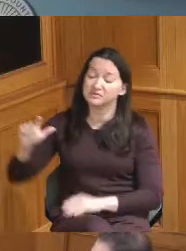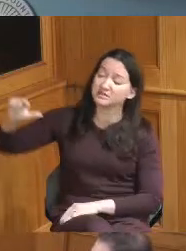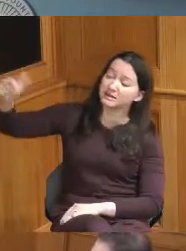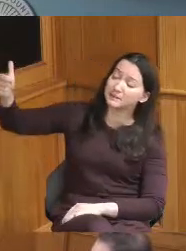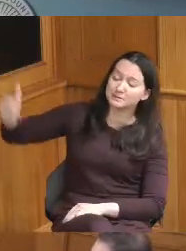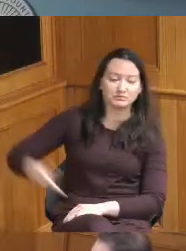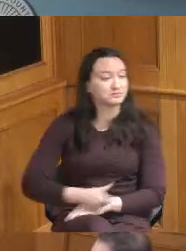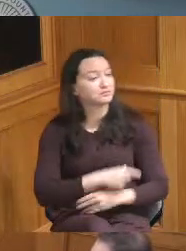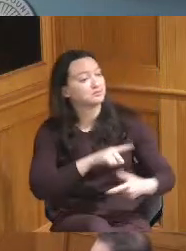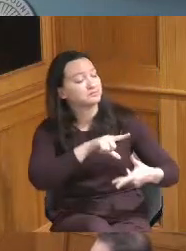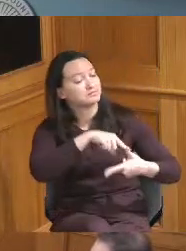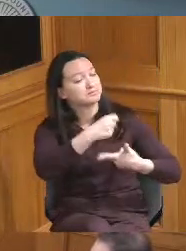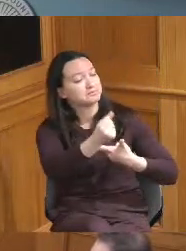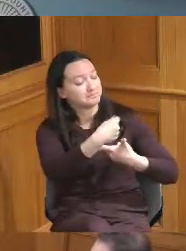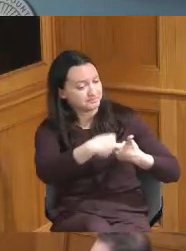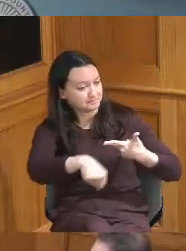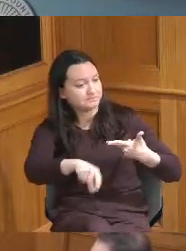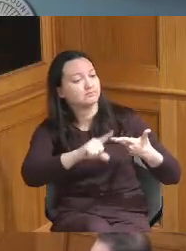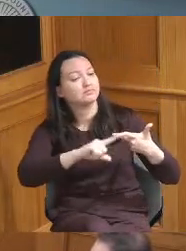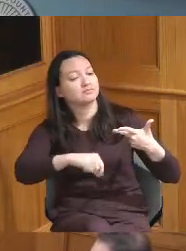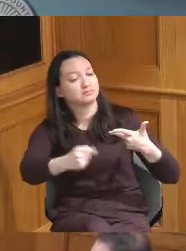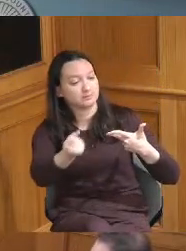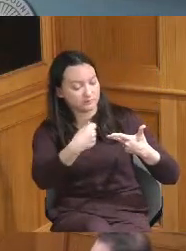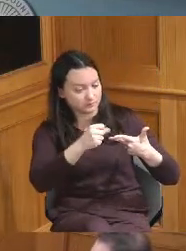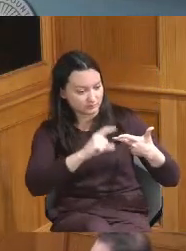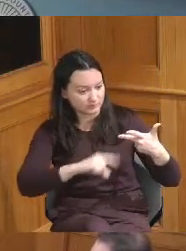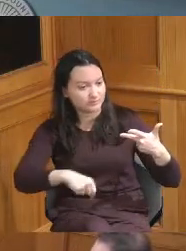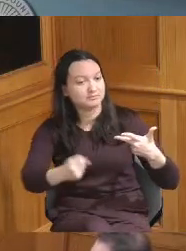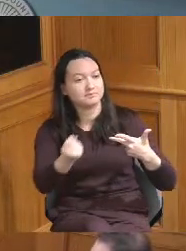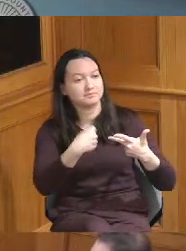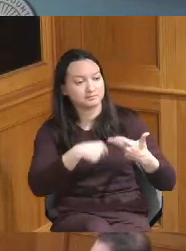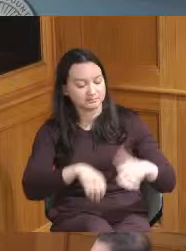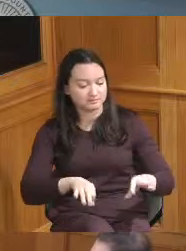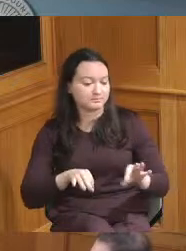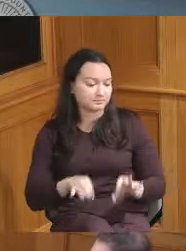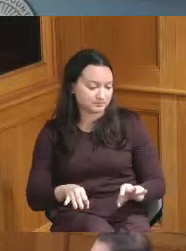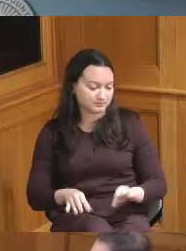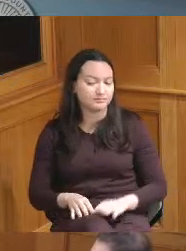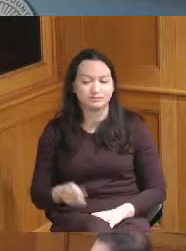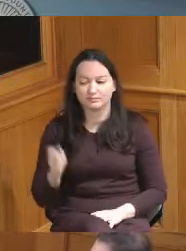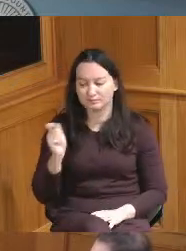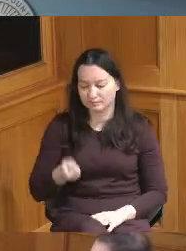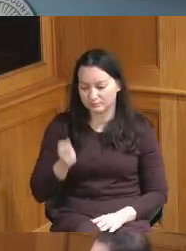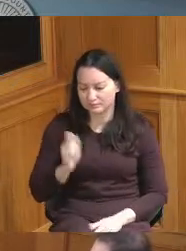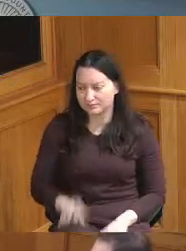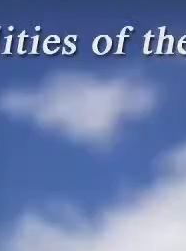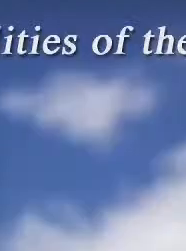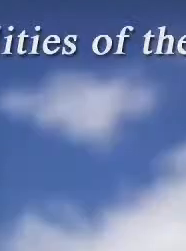Commissioner Reese? Yes. Commissioner Driehaus? Yes. Commissioner Summer Dumas? Yes.